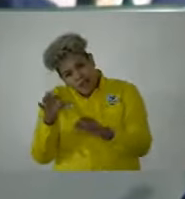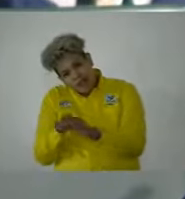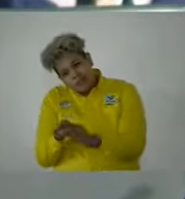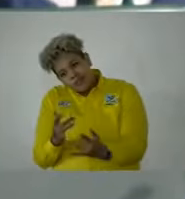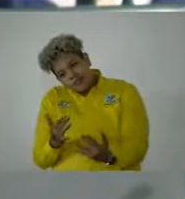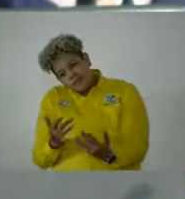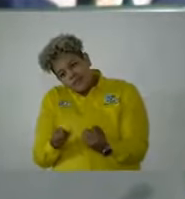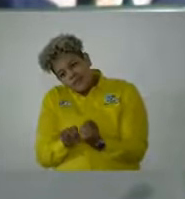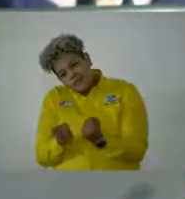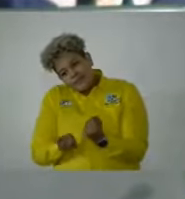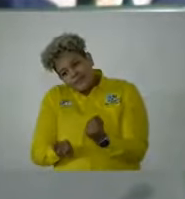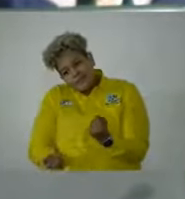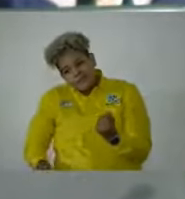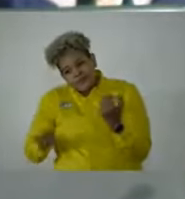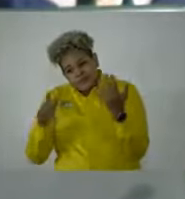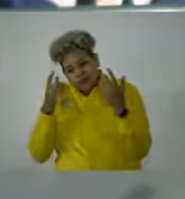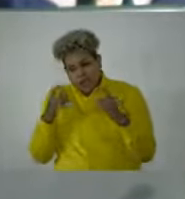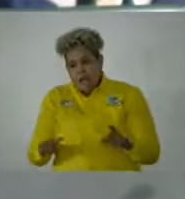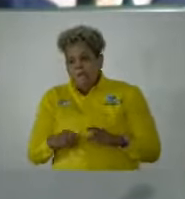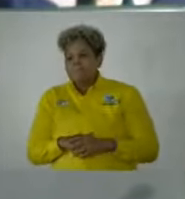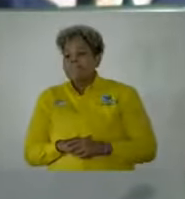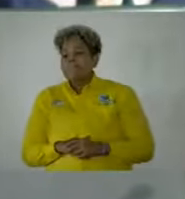elections.